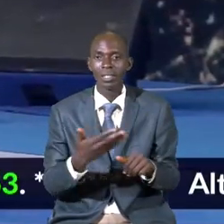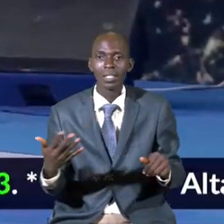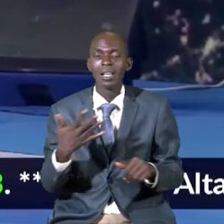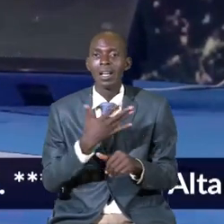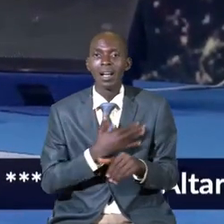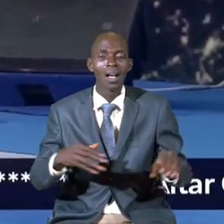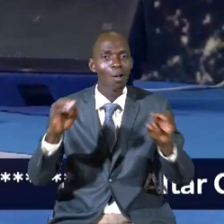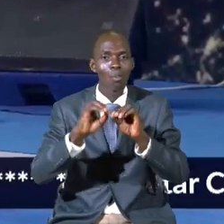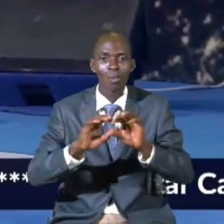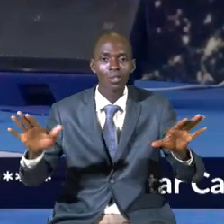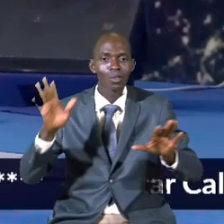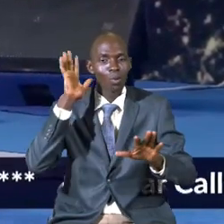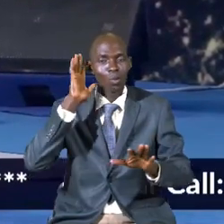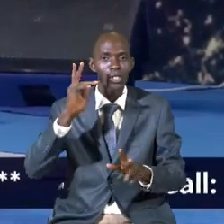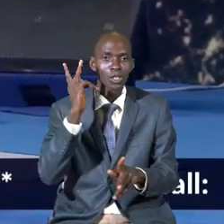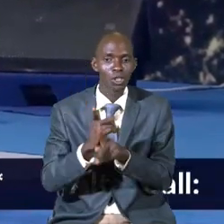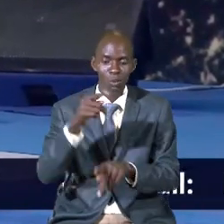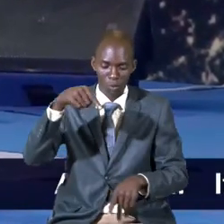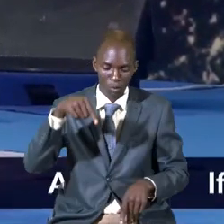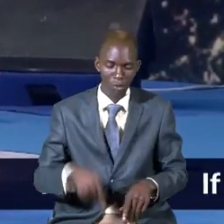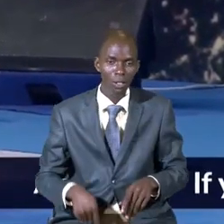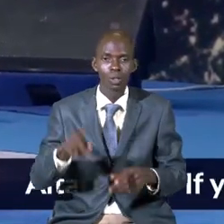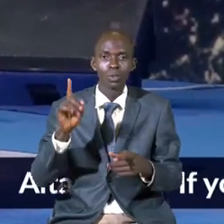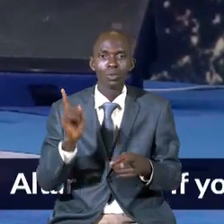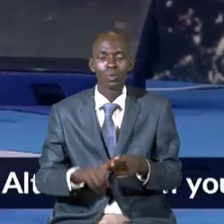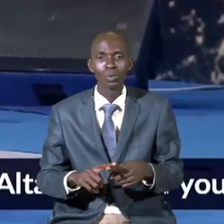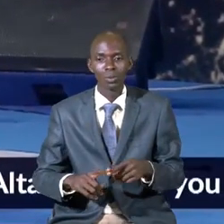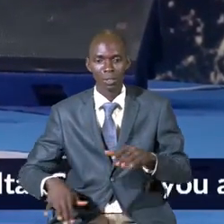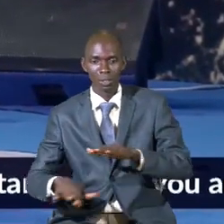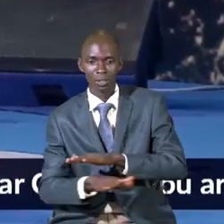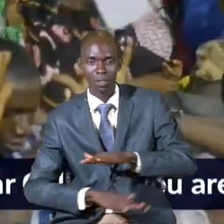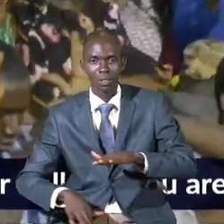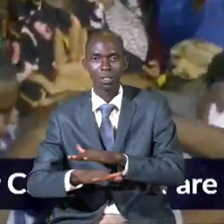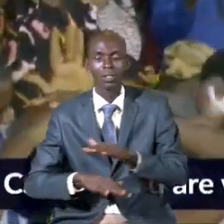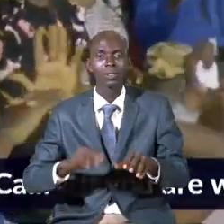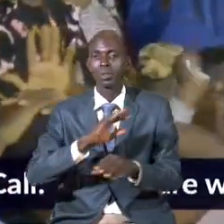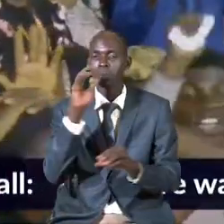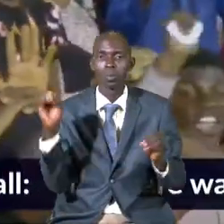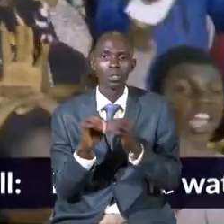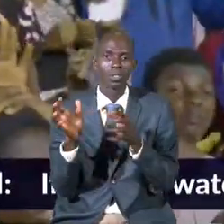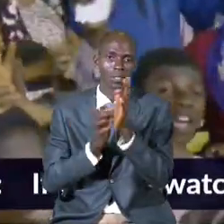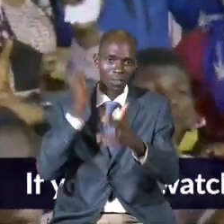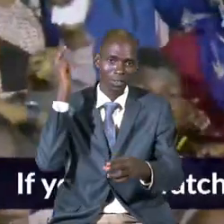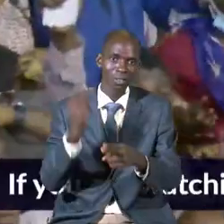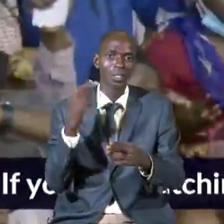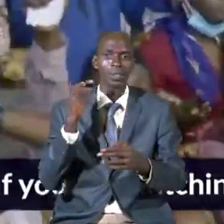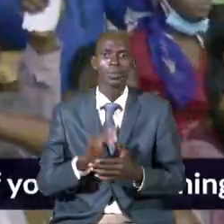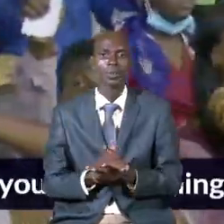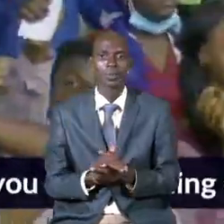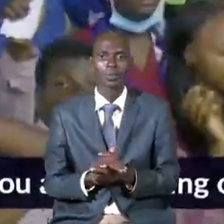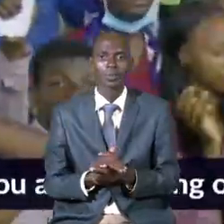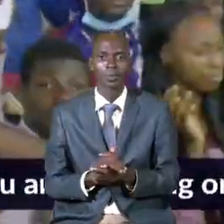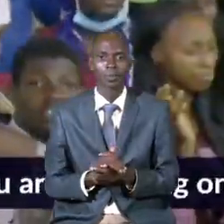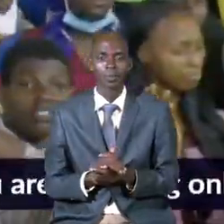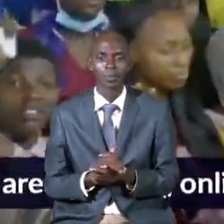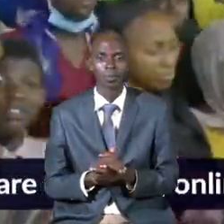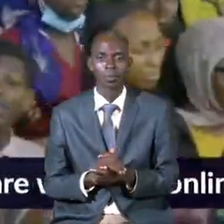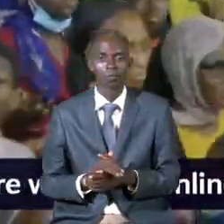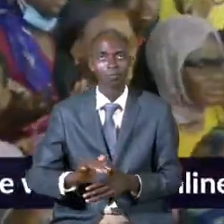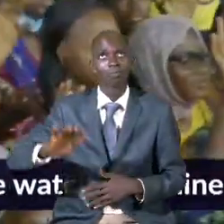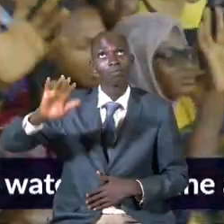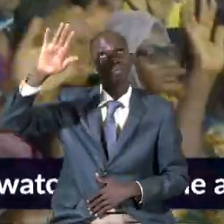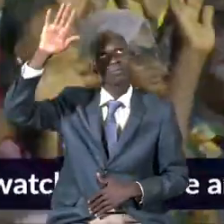tie you down to my deocracy anymore in jesus name restore that